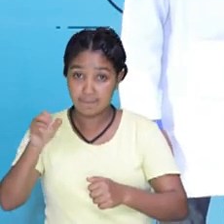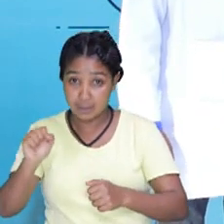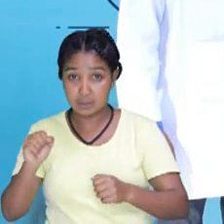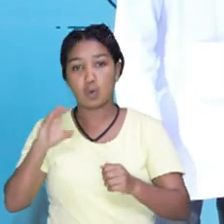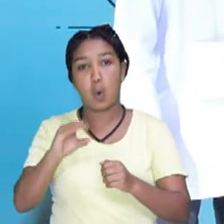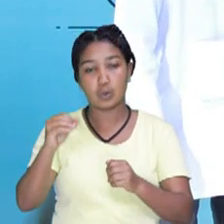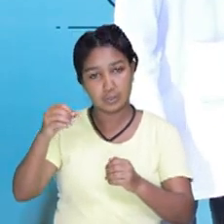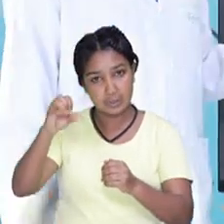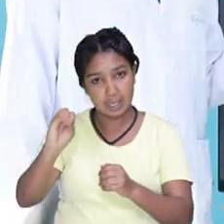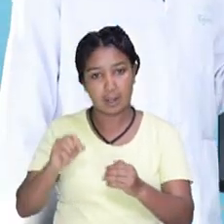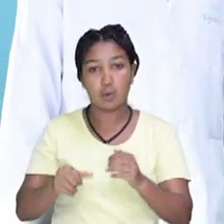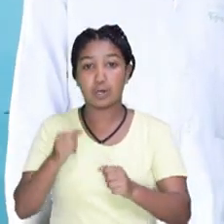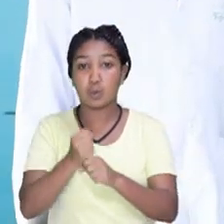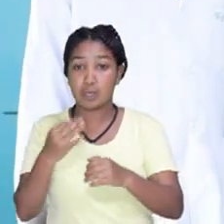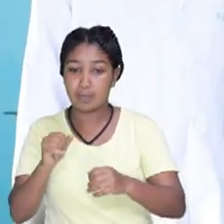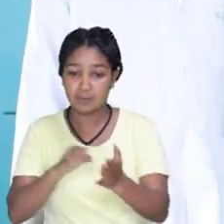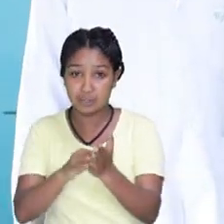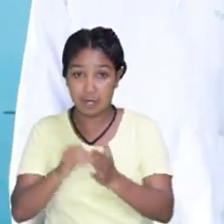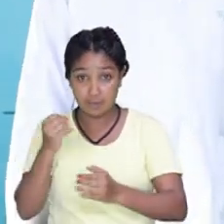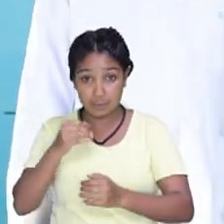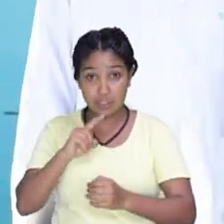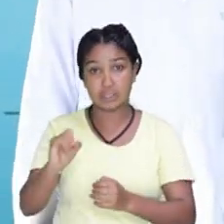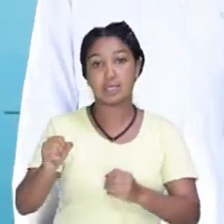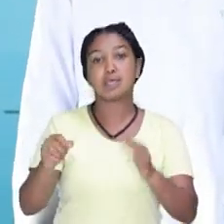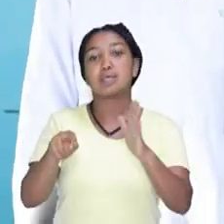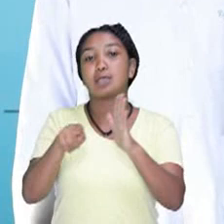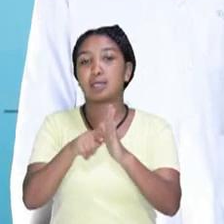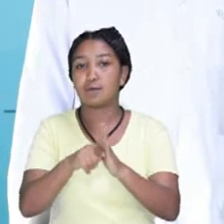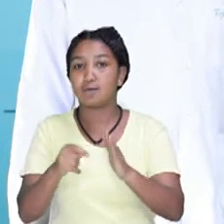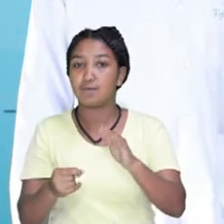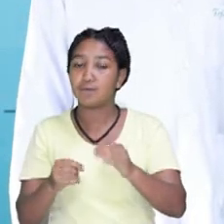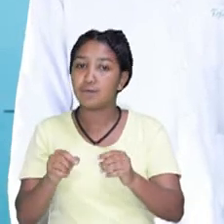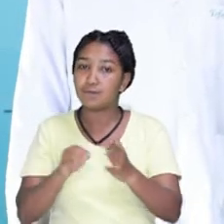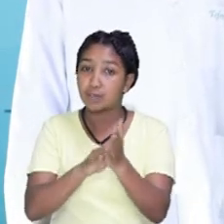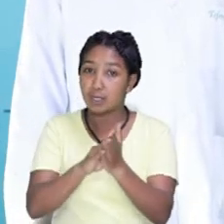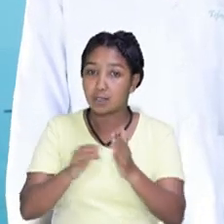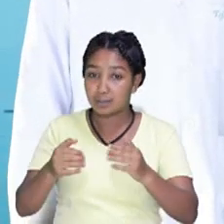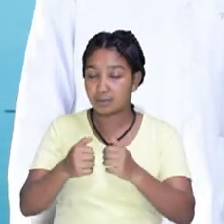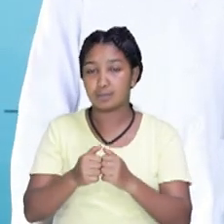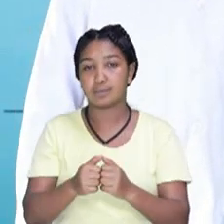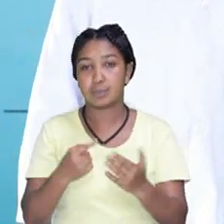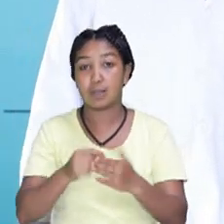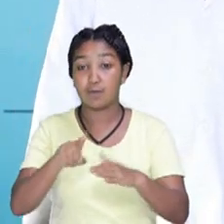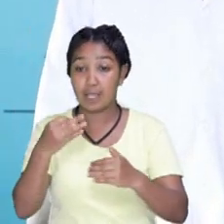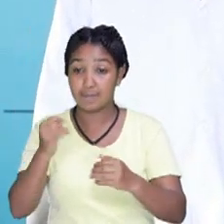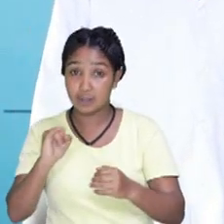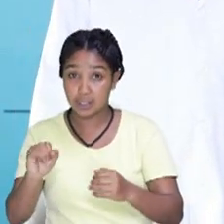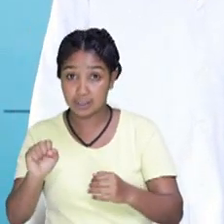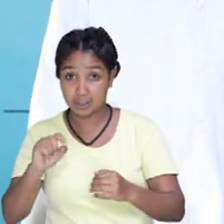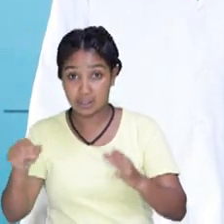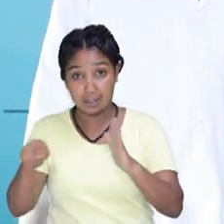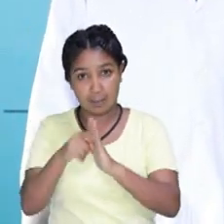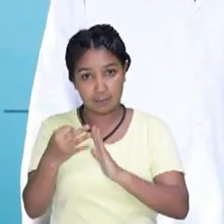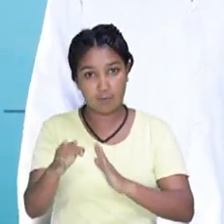Fs cos theta. Whereas work done by frictional force is a negative. Frictional force is always against the motion. Therefore, Fs is equals